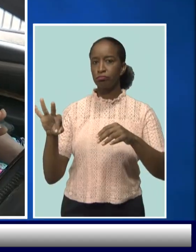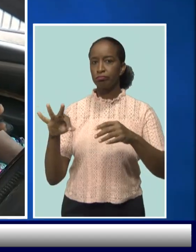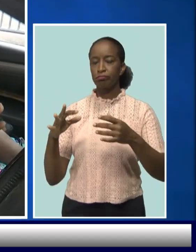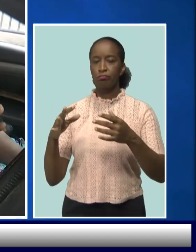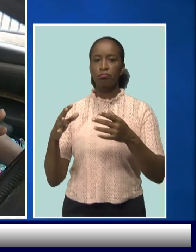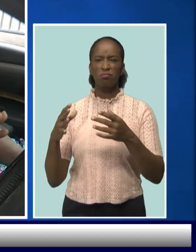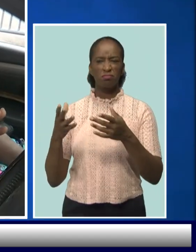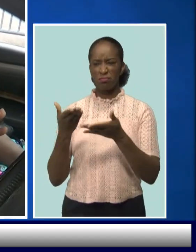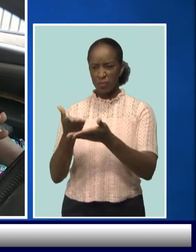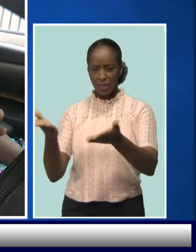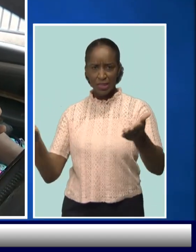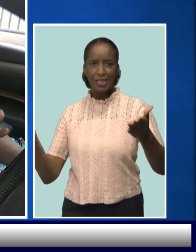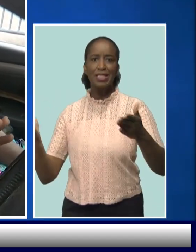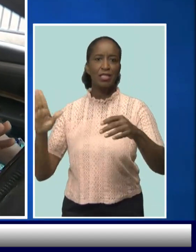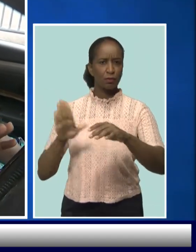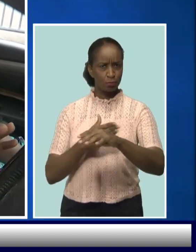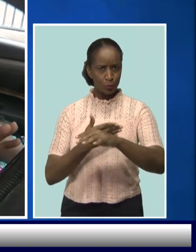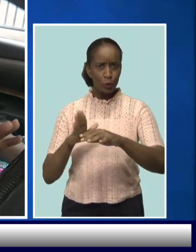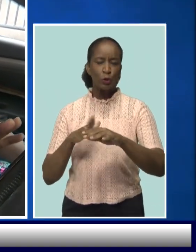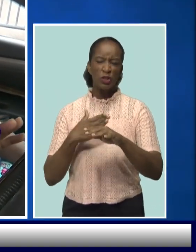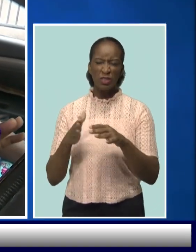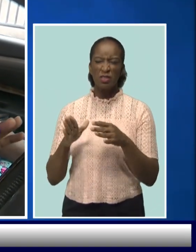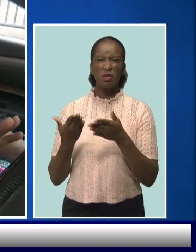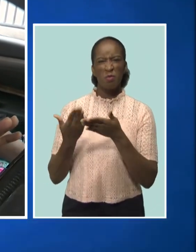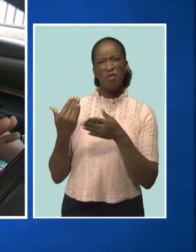opening, but they're coming with 90 minutes.